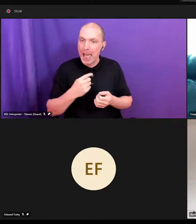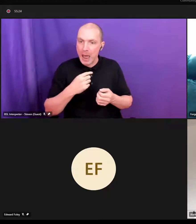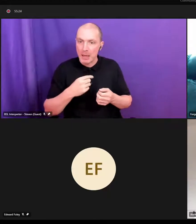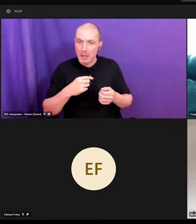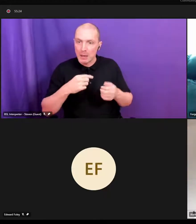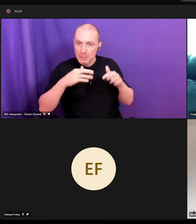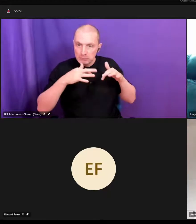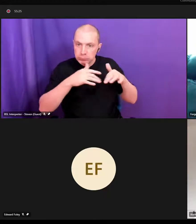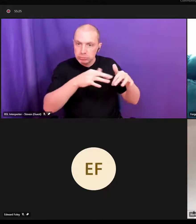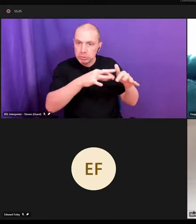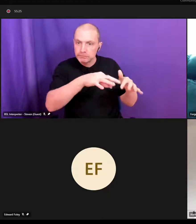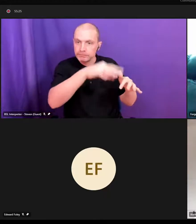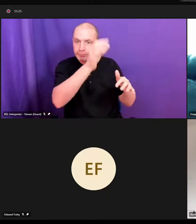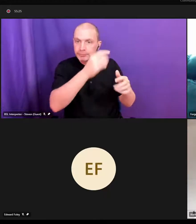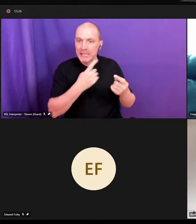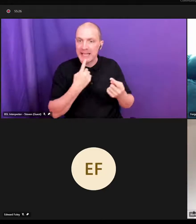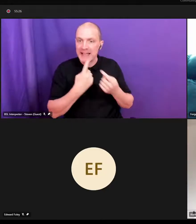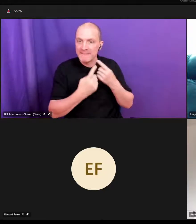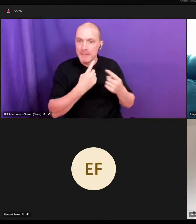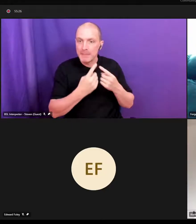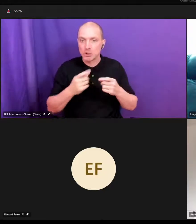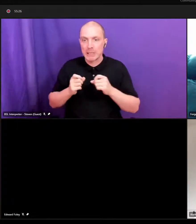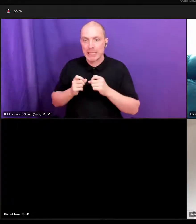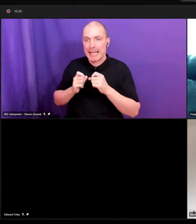have that level of detail at hand.